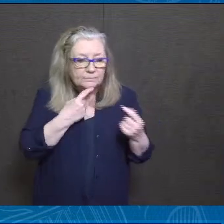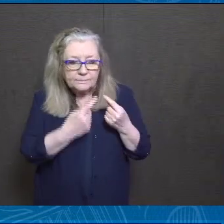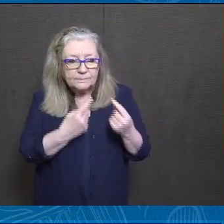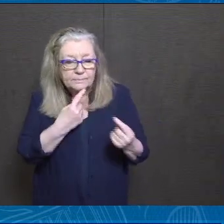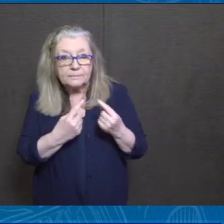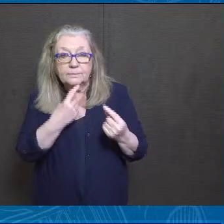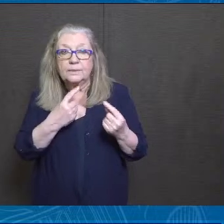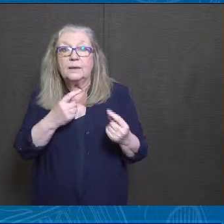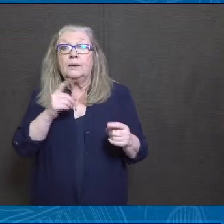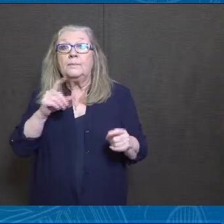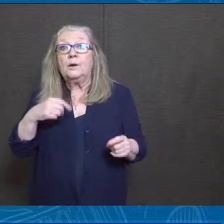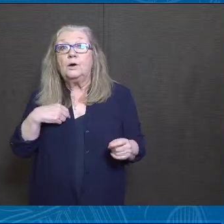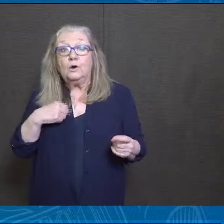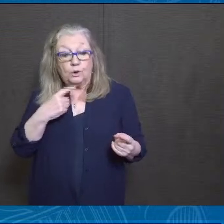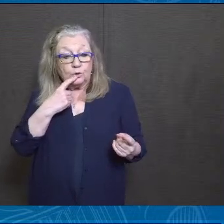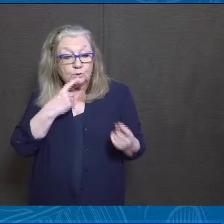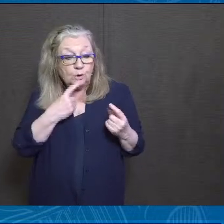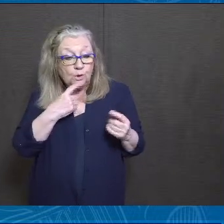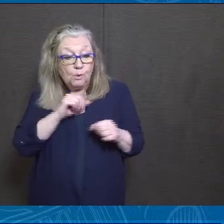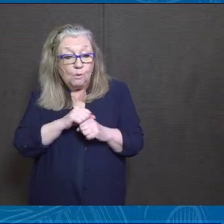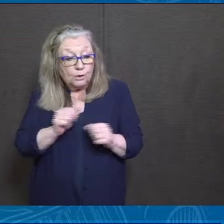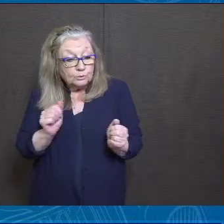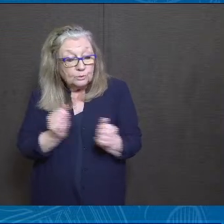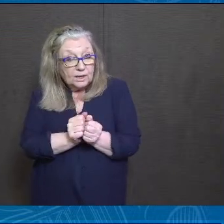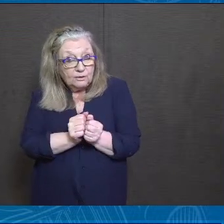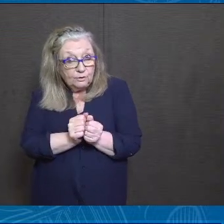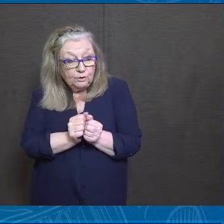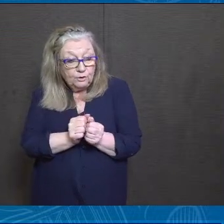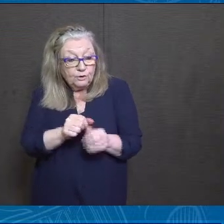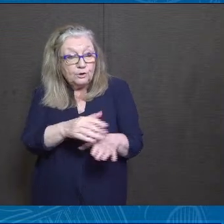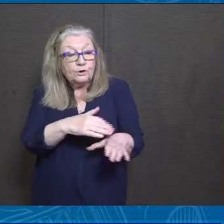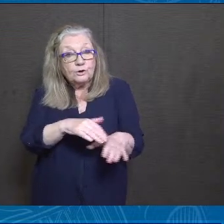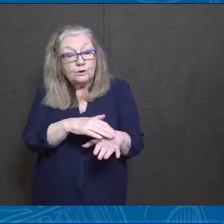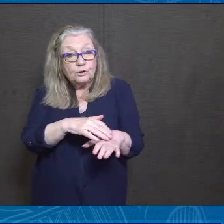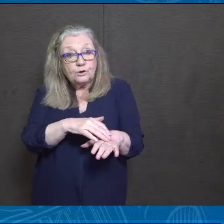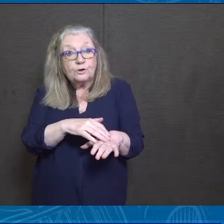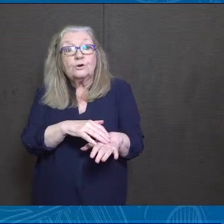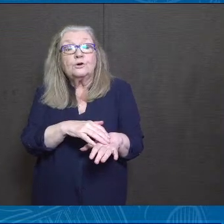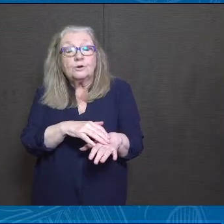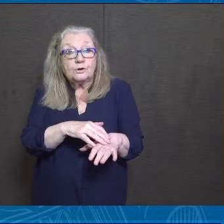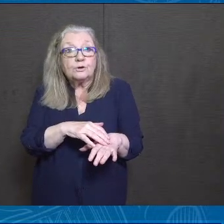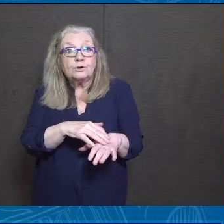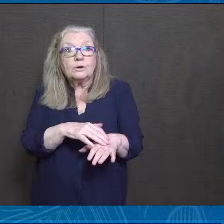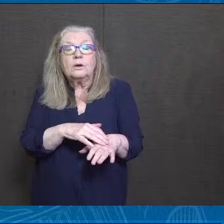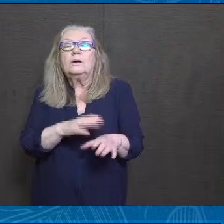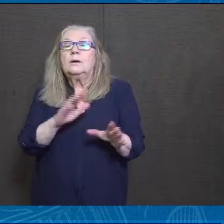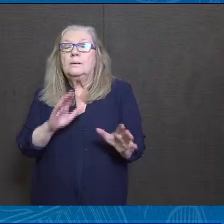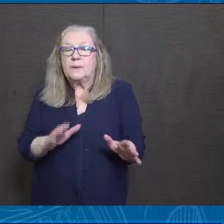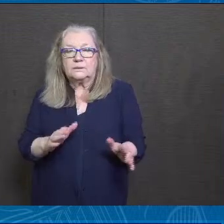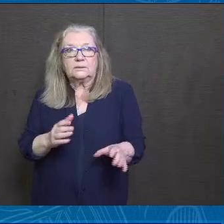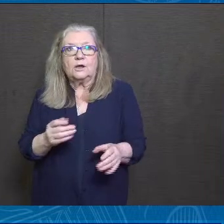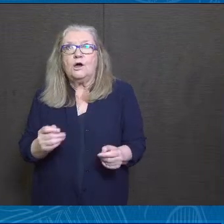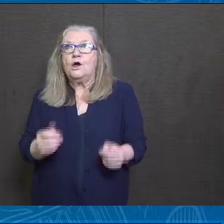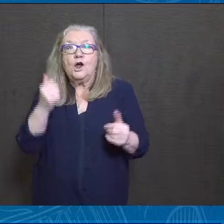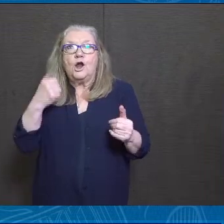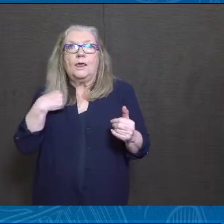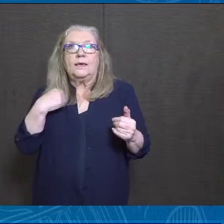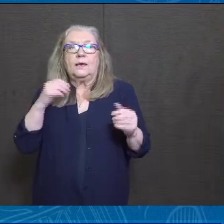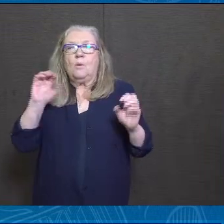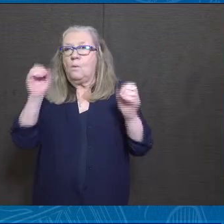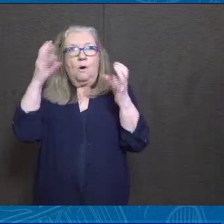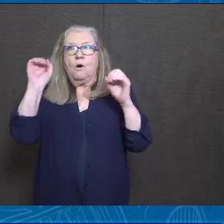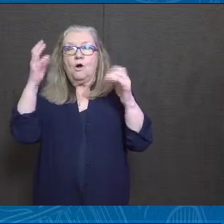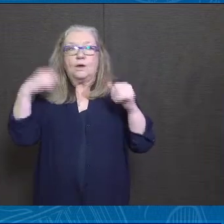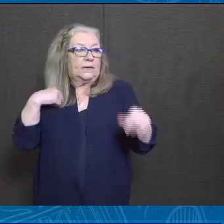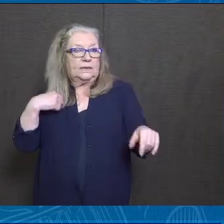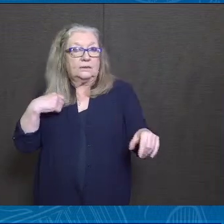talk about it working together with the local communities, is the community-based flood early warning system that we are working on, where the